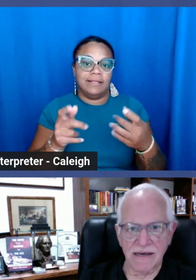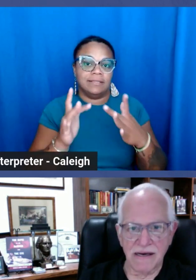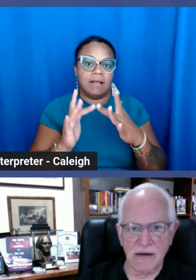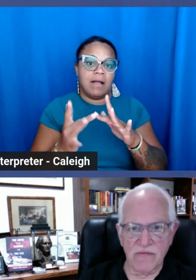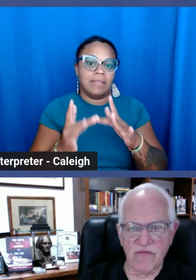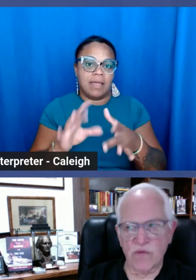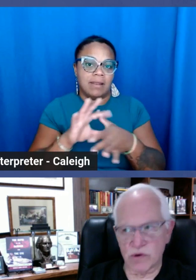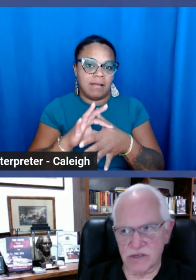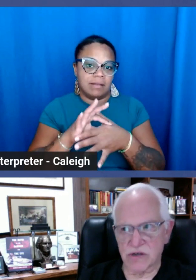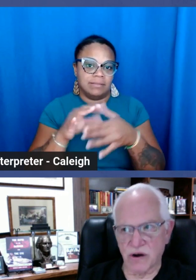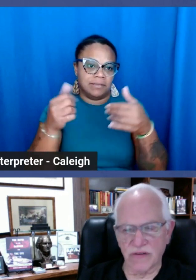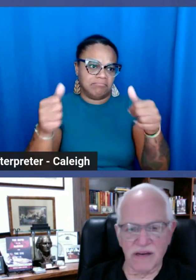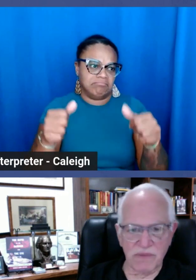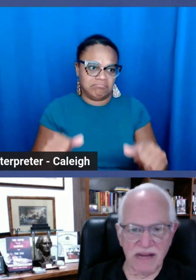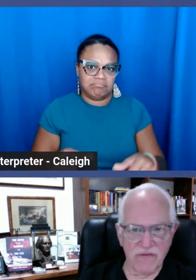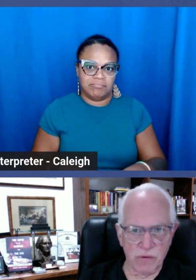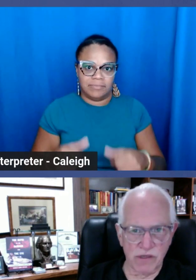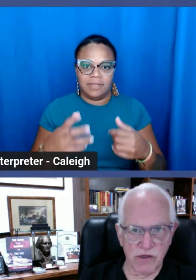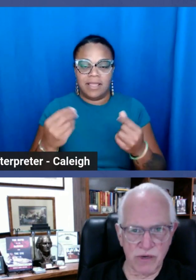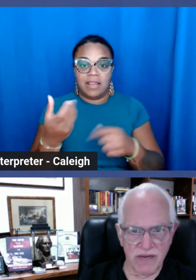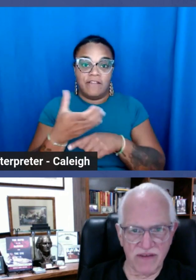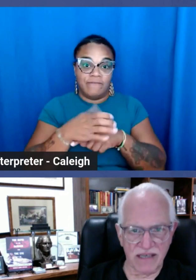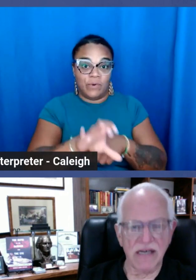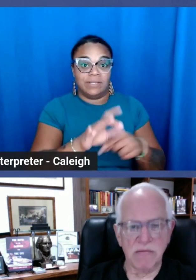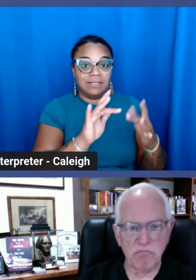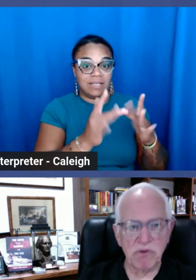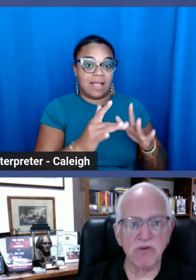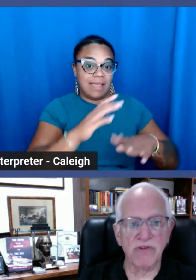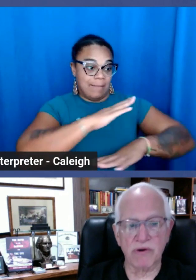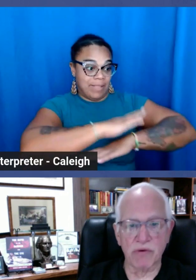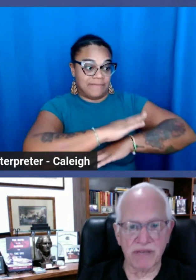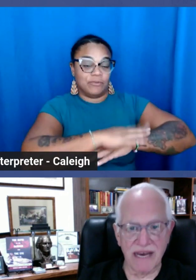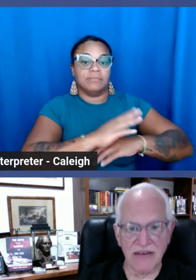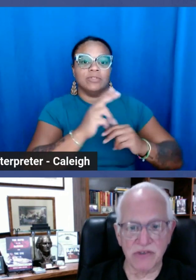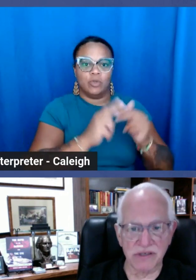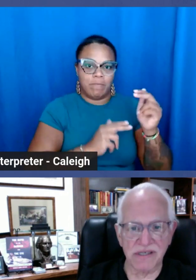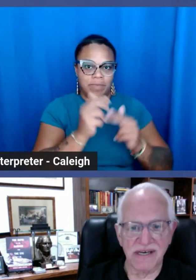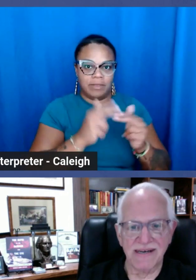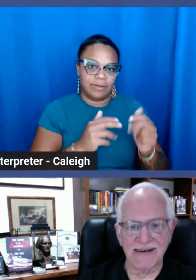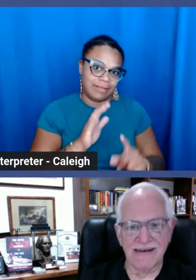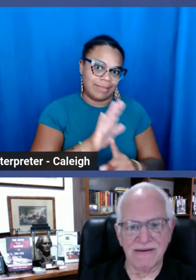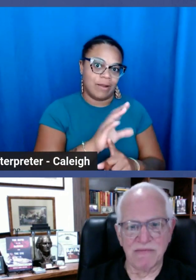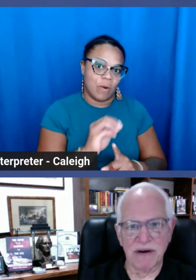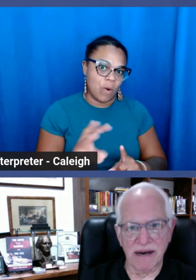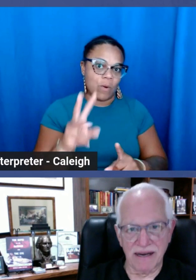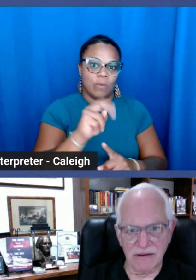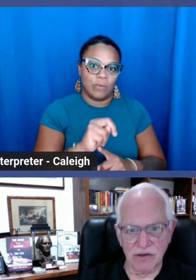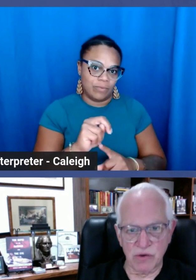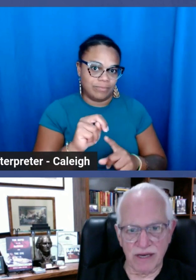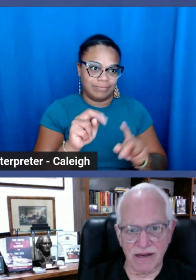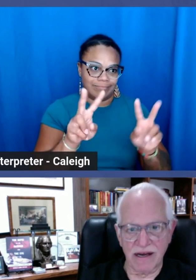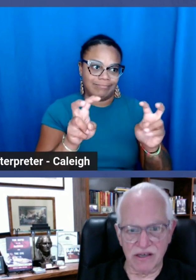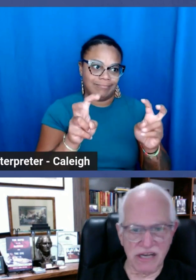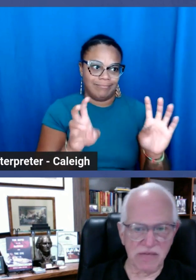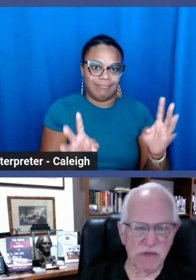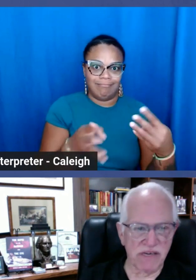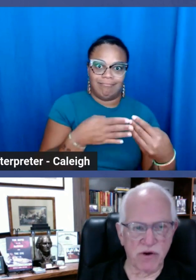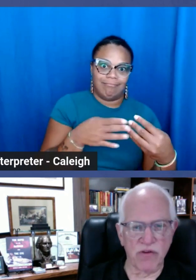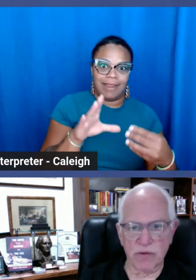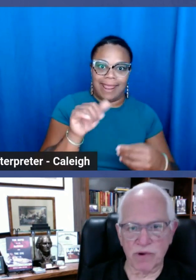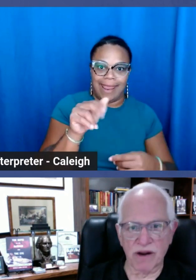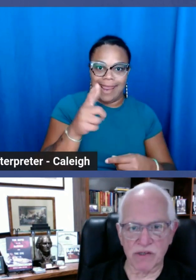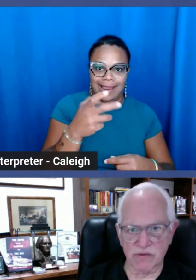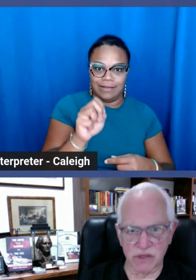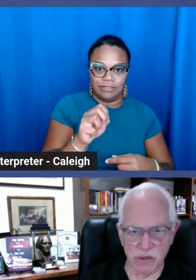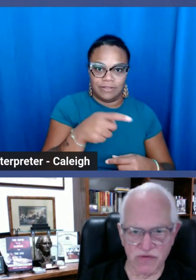and forces online platforms to, in effect, build their own cages by doing assessments of